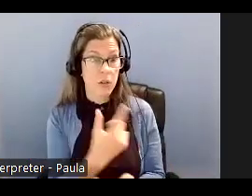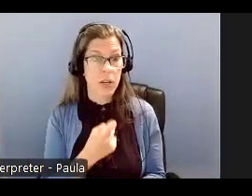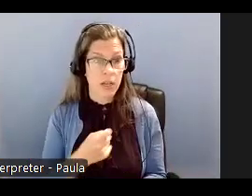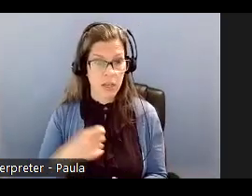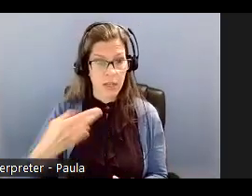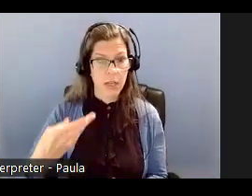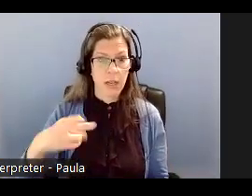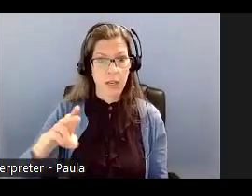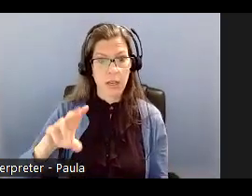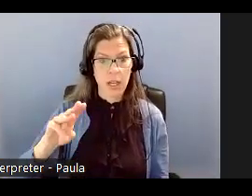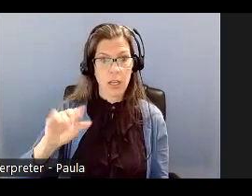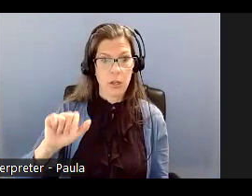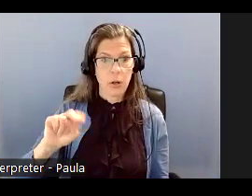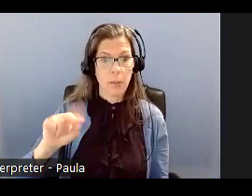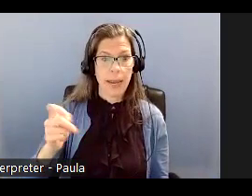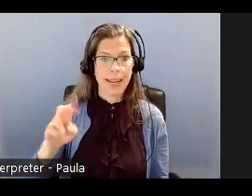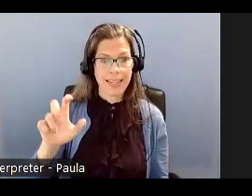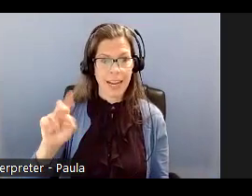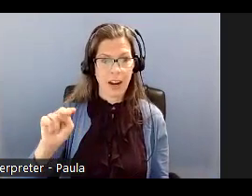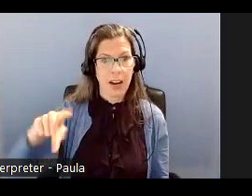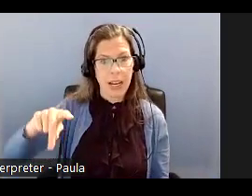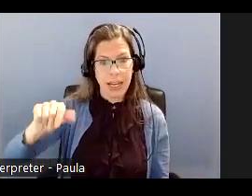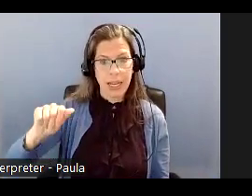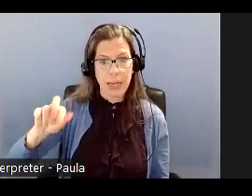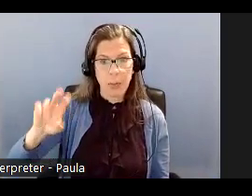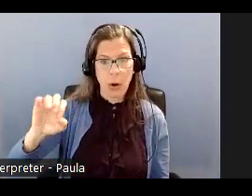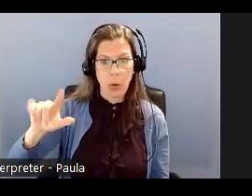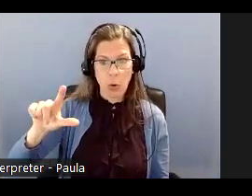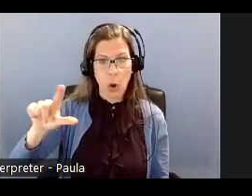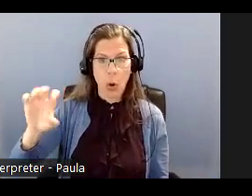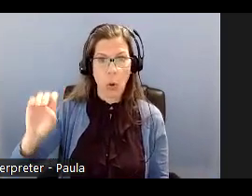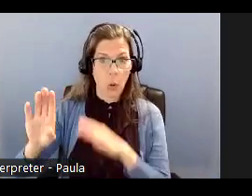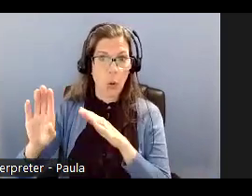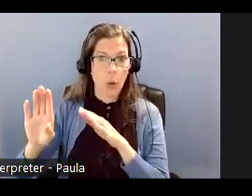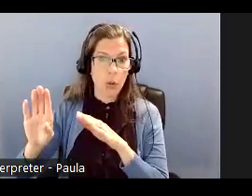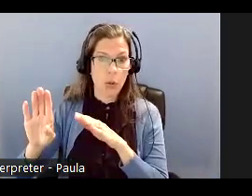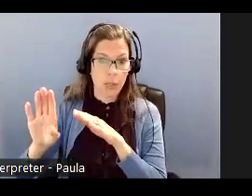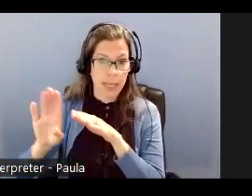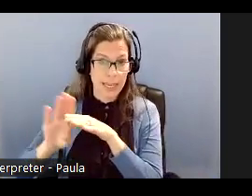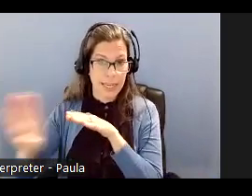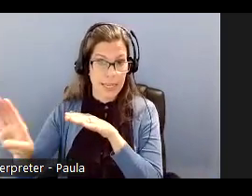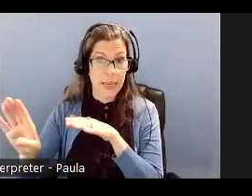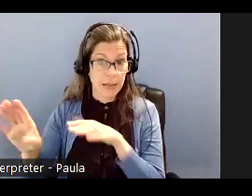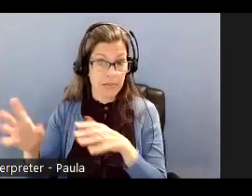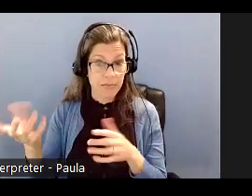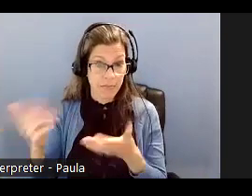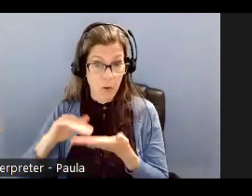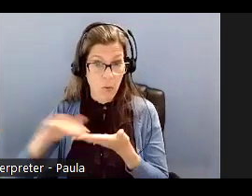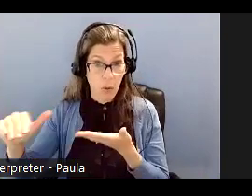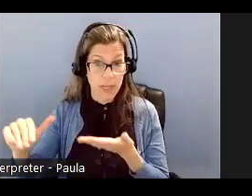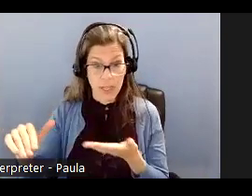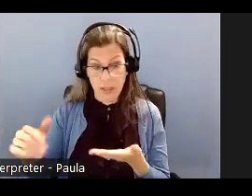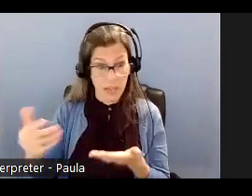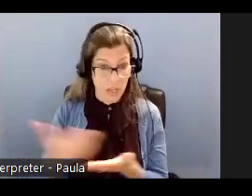humanitarian parolees. Are they eligible for Apple Health expansion? This is a new question.